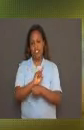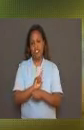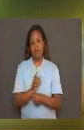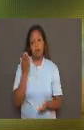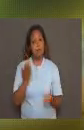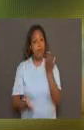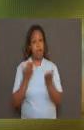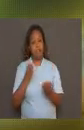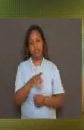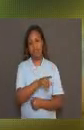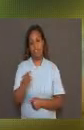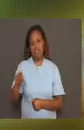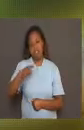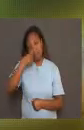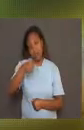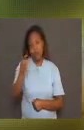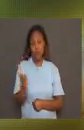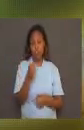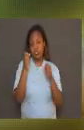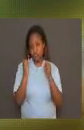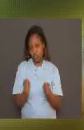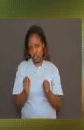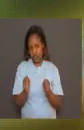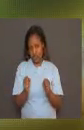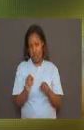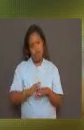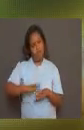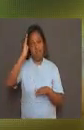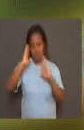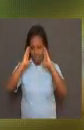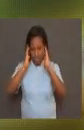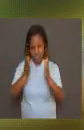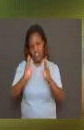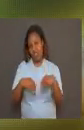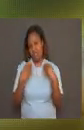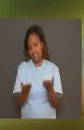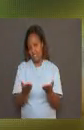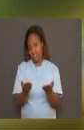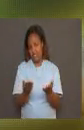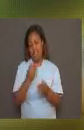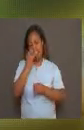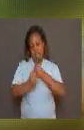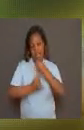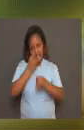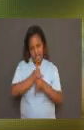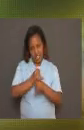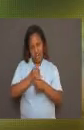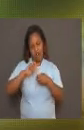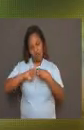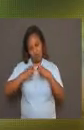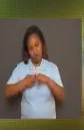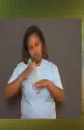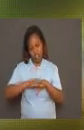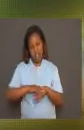Perhaps you resolved to pay more attention to an international